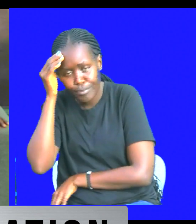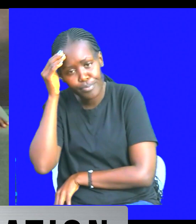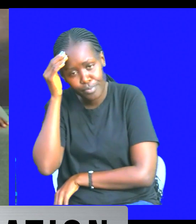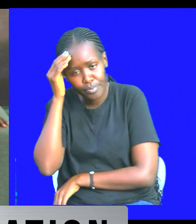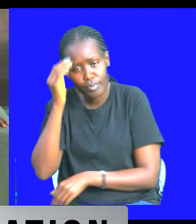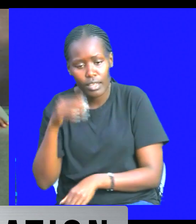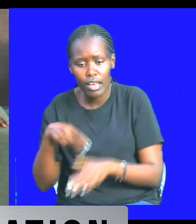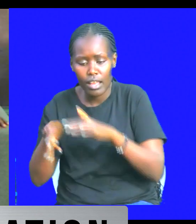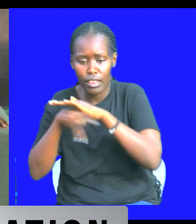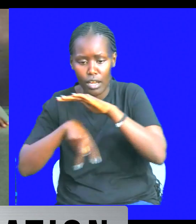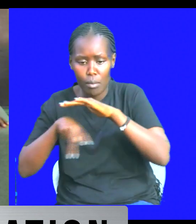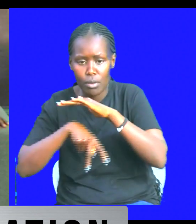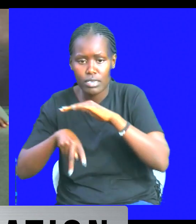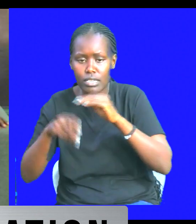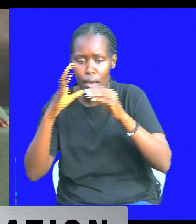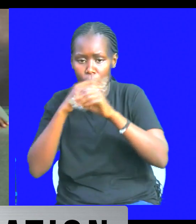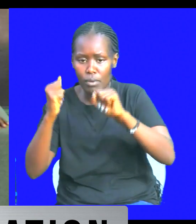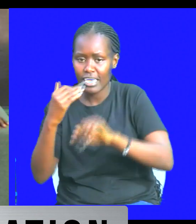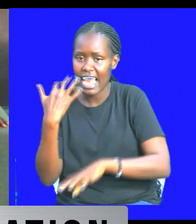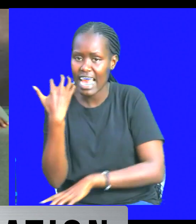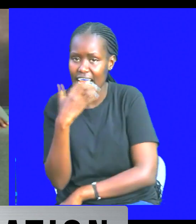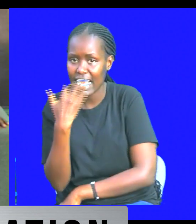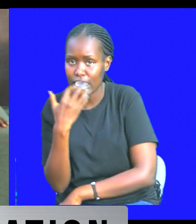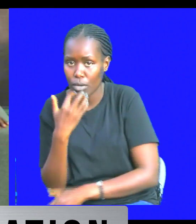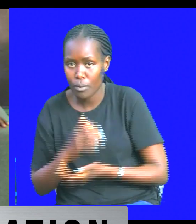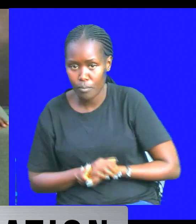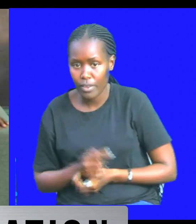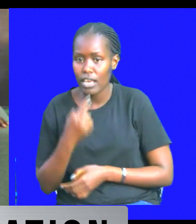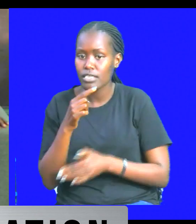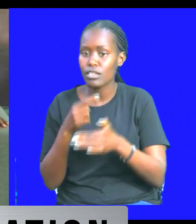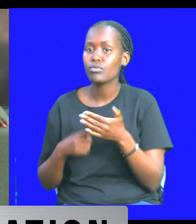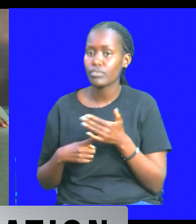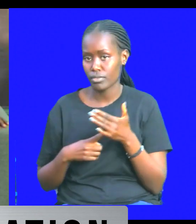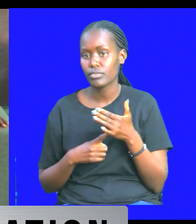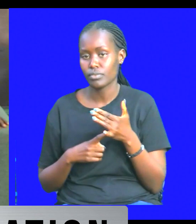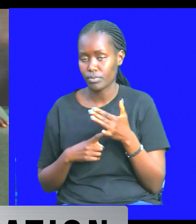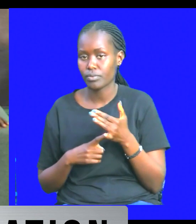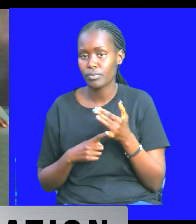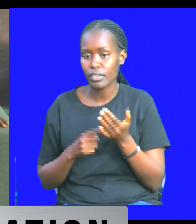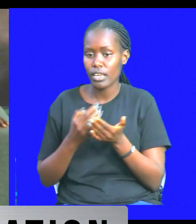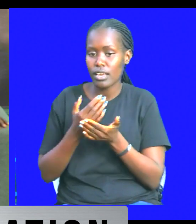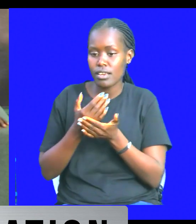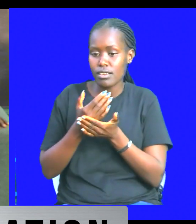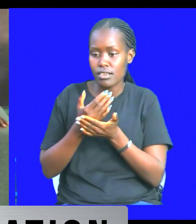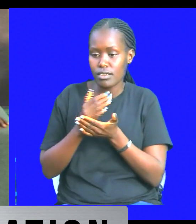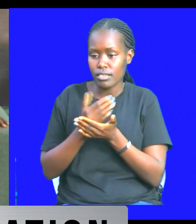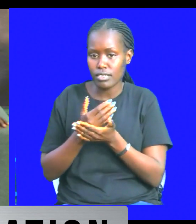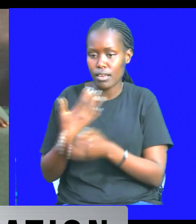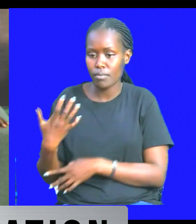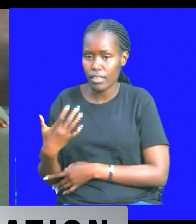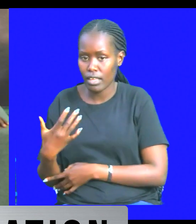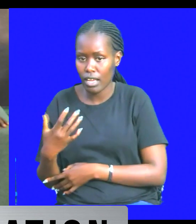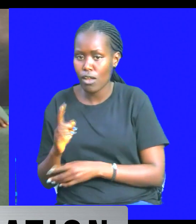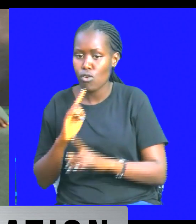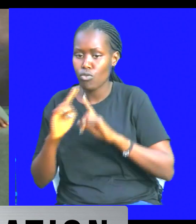the Deputy President, Dr. Rigathi Gachagua, said something akin to the talks that are